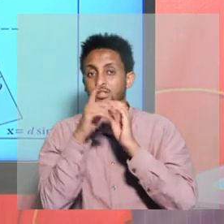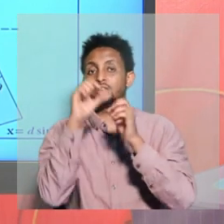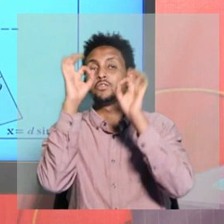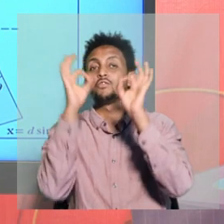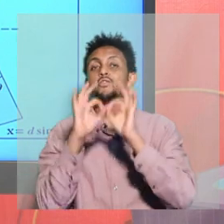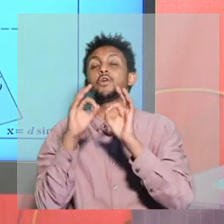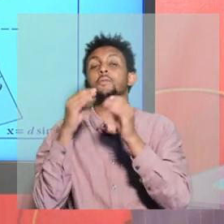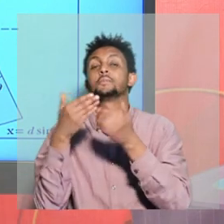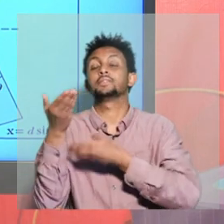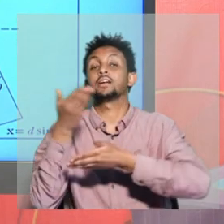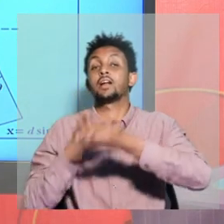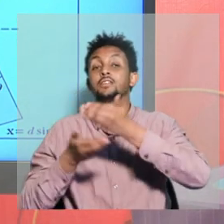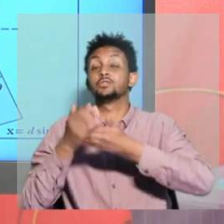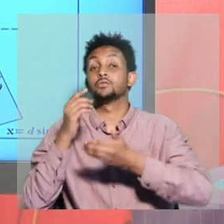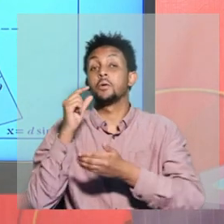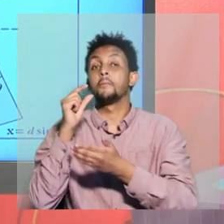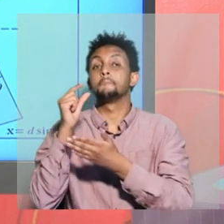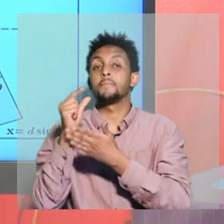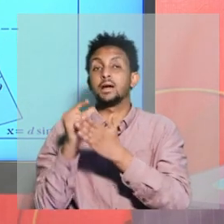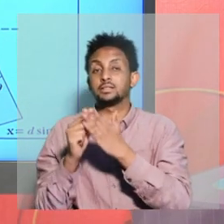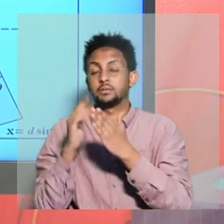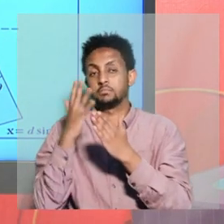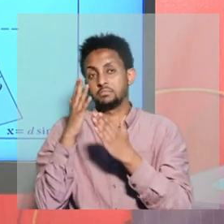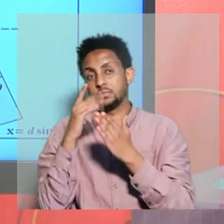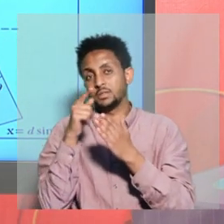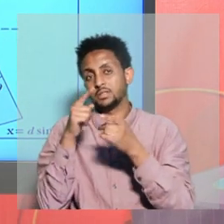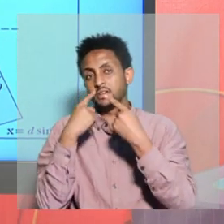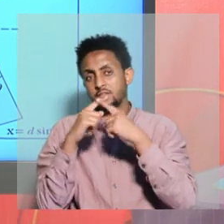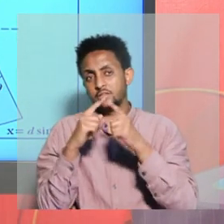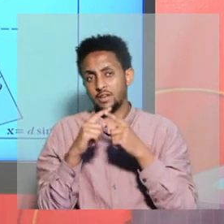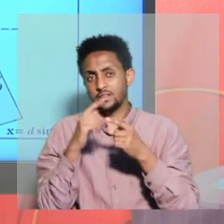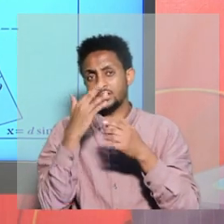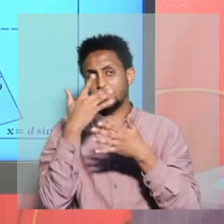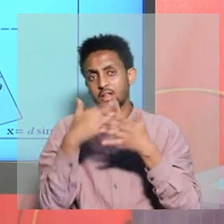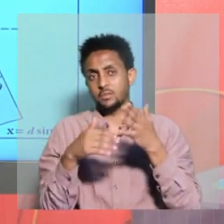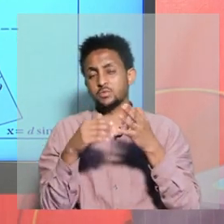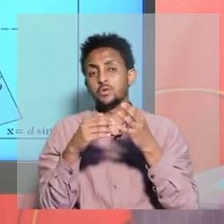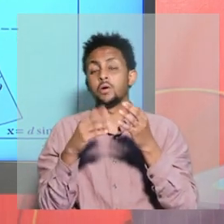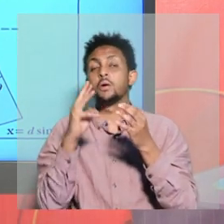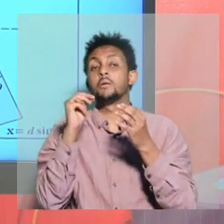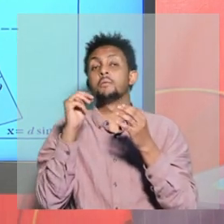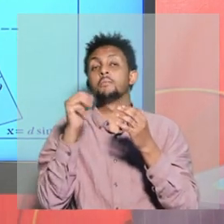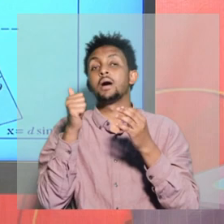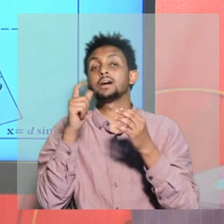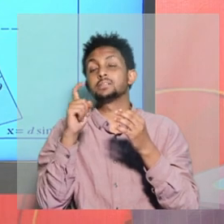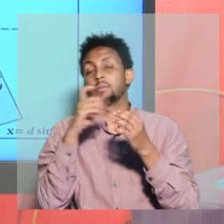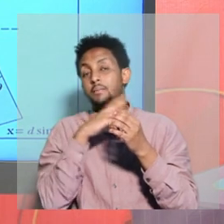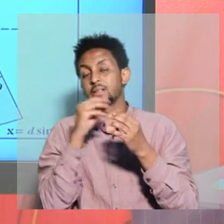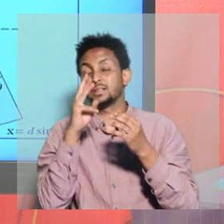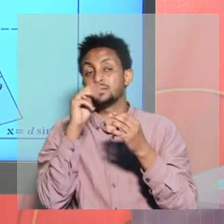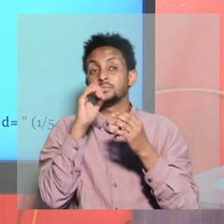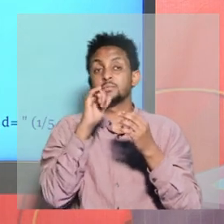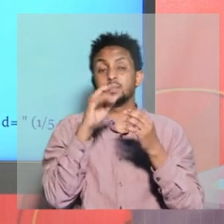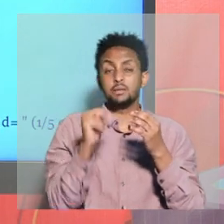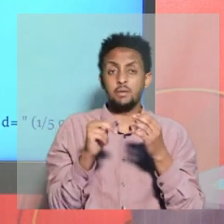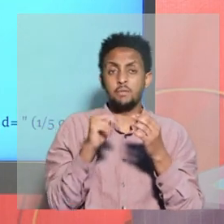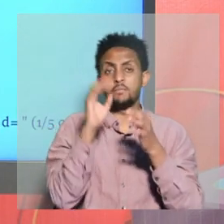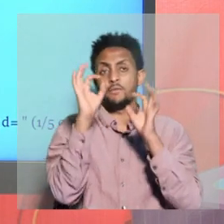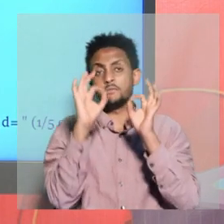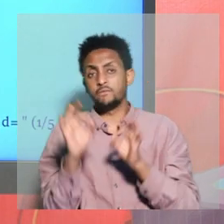an interference pattern. There might be a different types of maxima and minima. Actually, it will